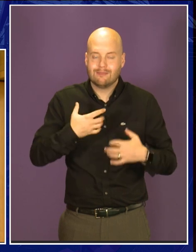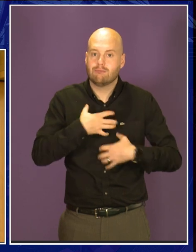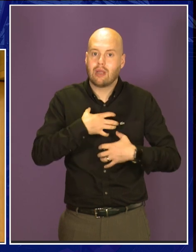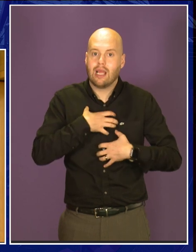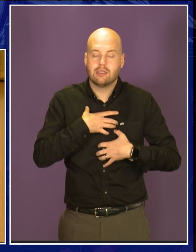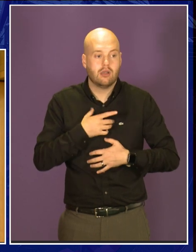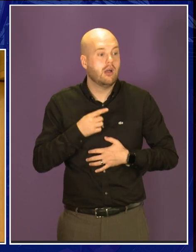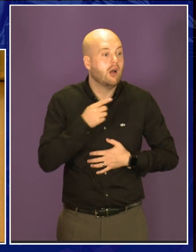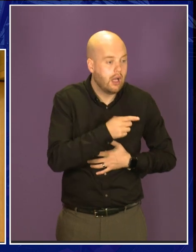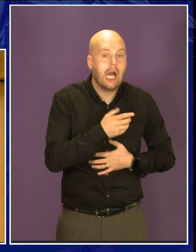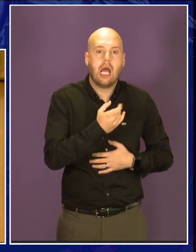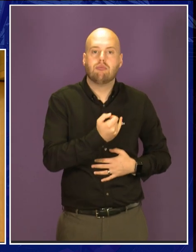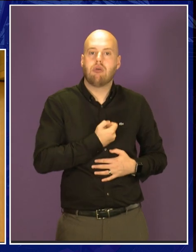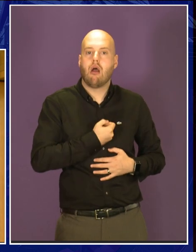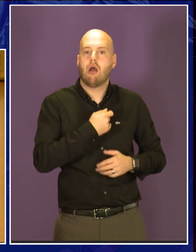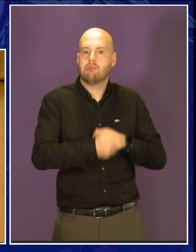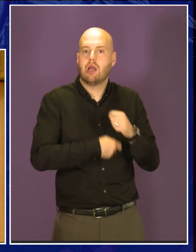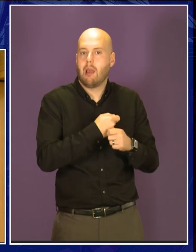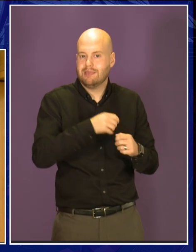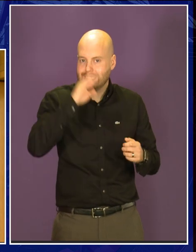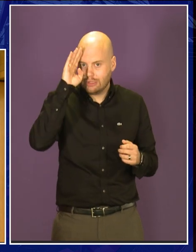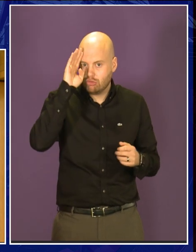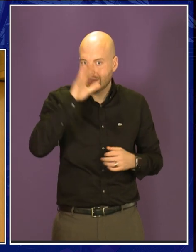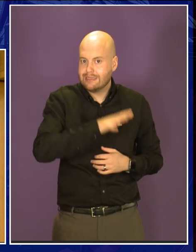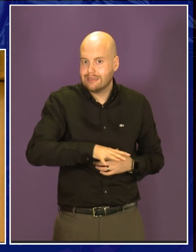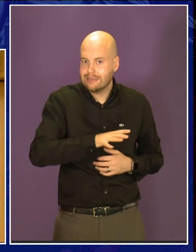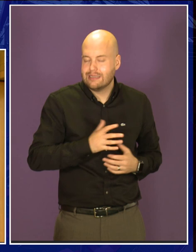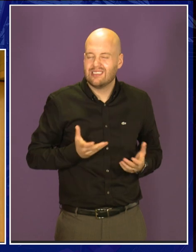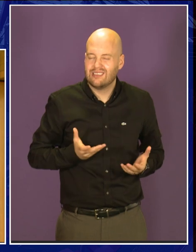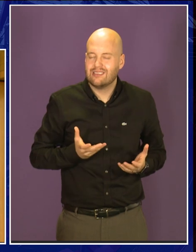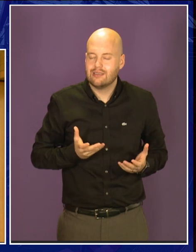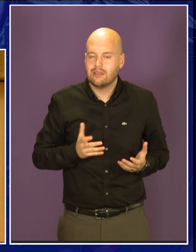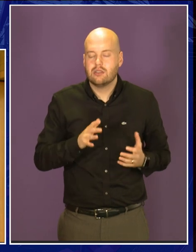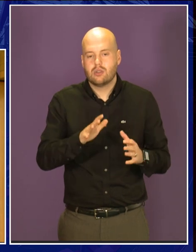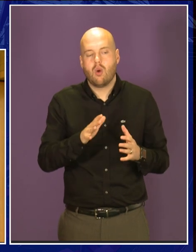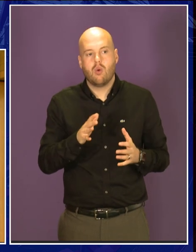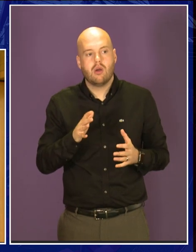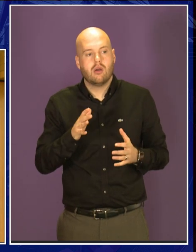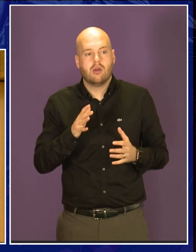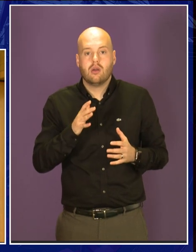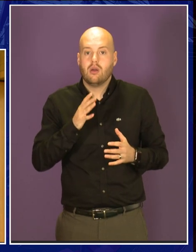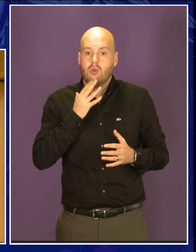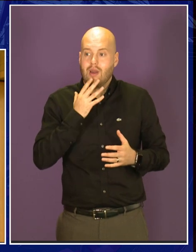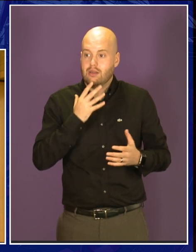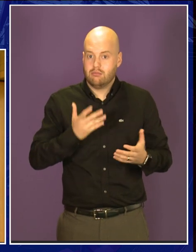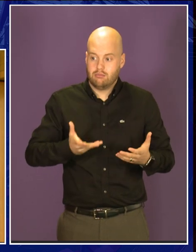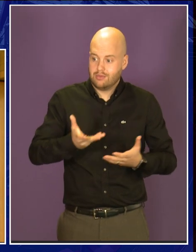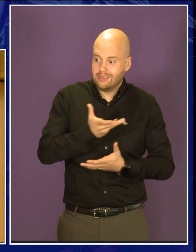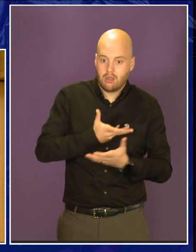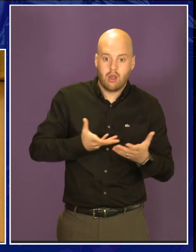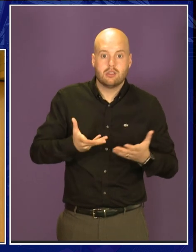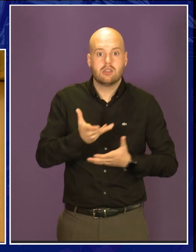danger. And for the first time, we never argued, we never discussed like this before, but at that moment,